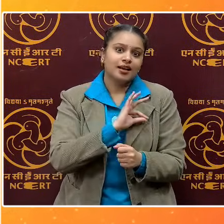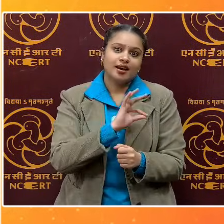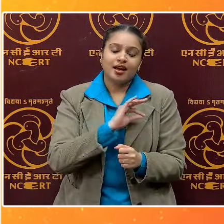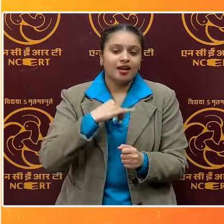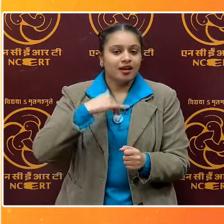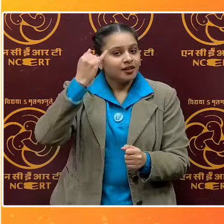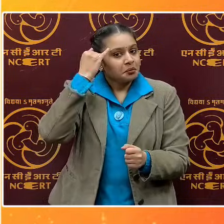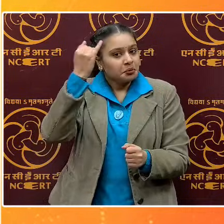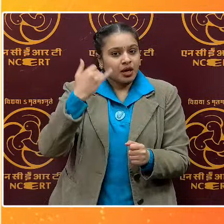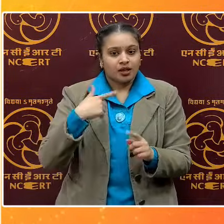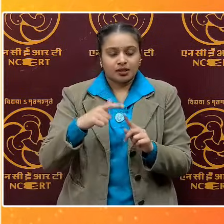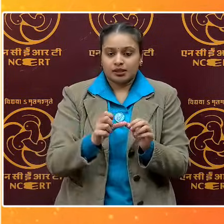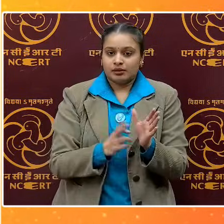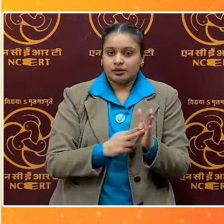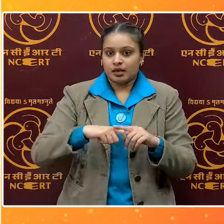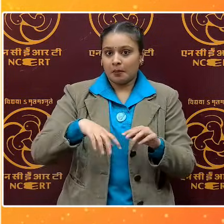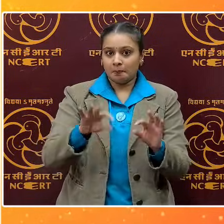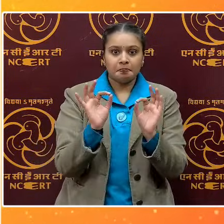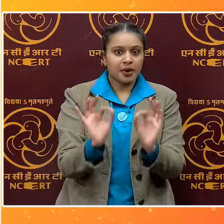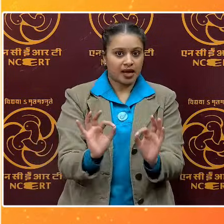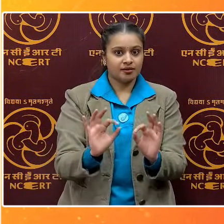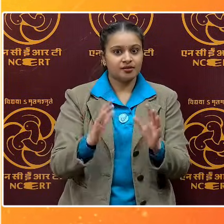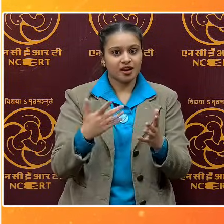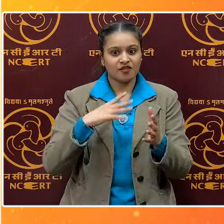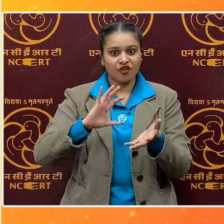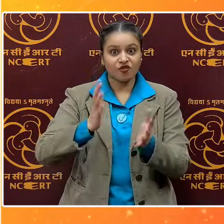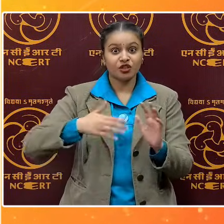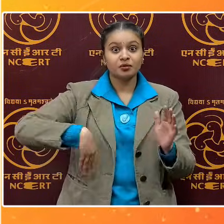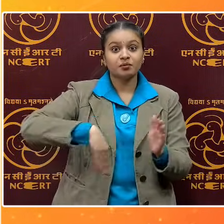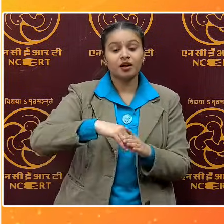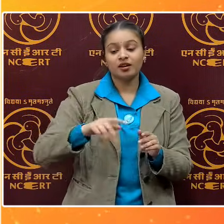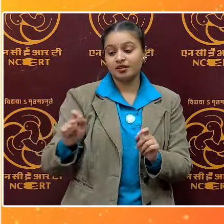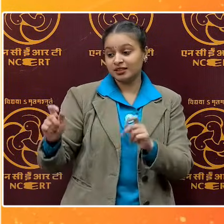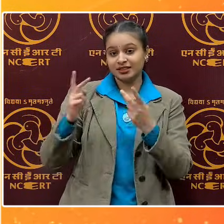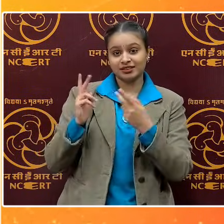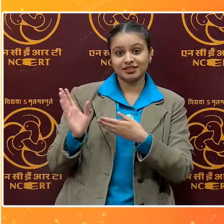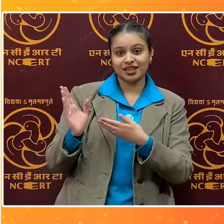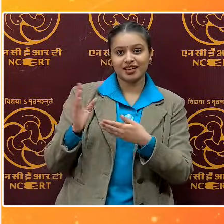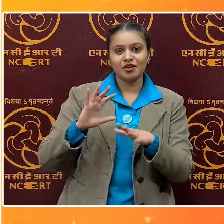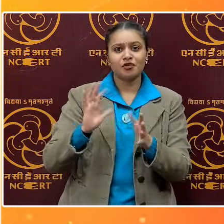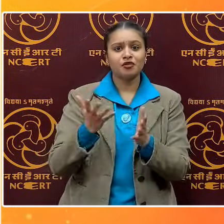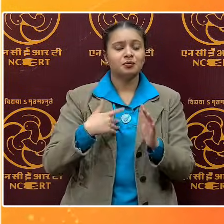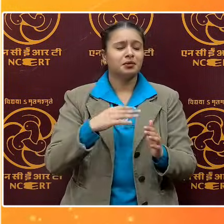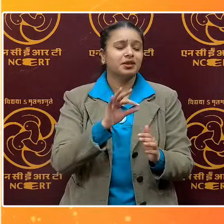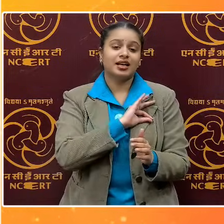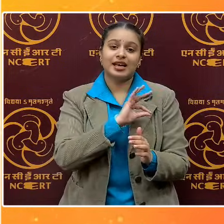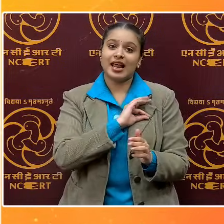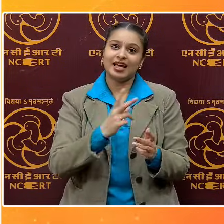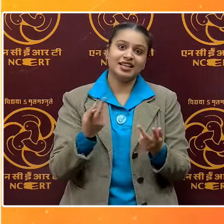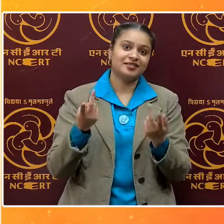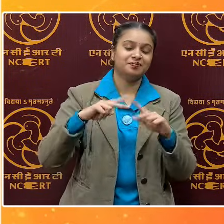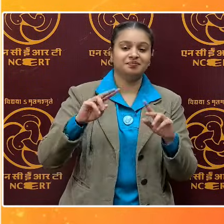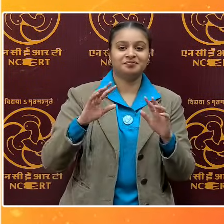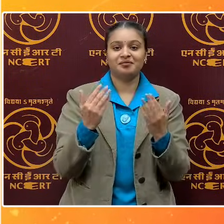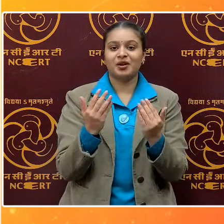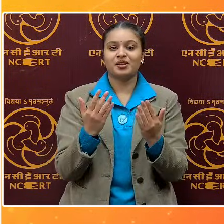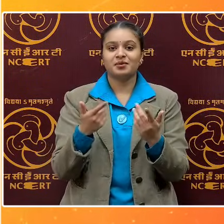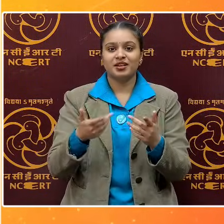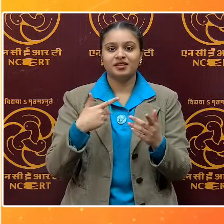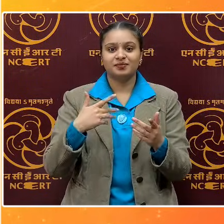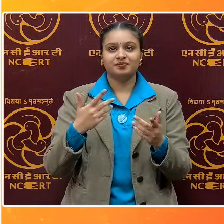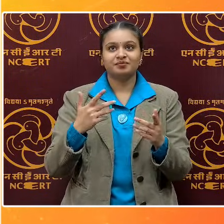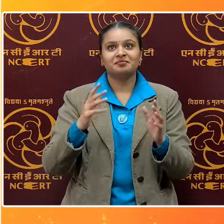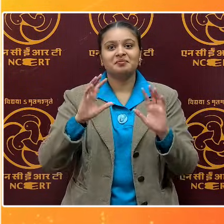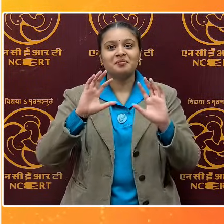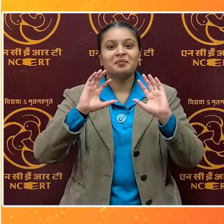of these tanks, and this, especially this football. That's I love very that lovely. football. I thought I'll keep basketball